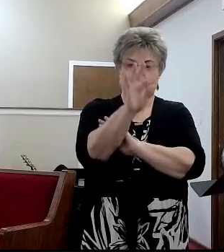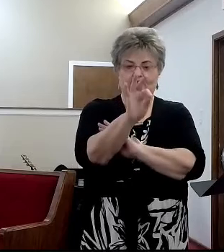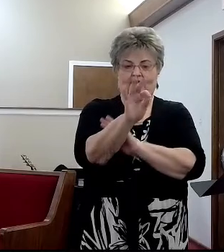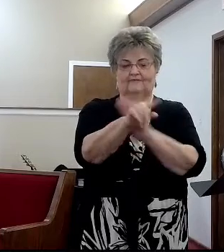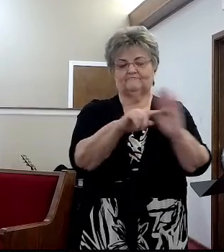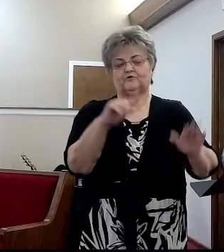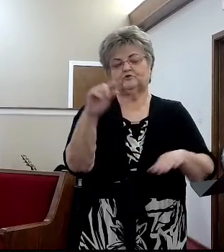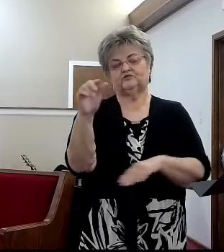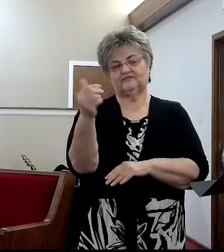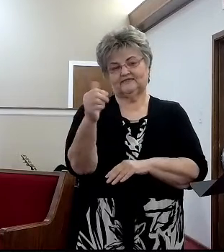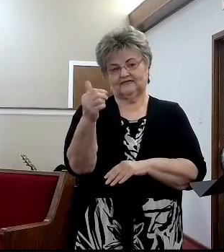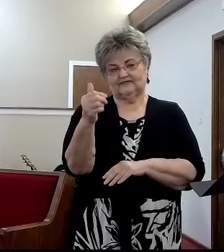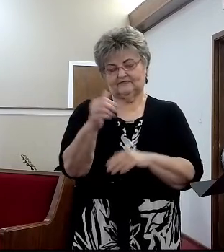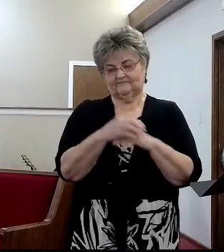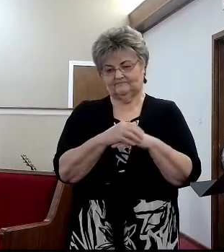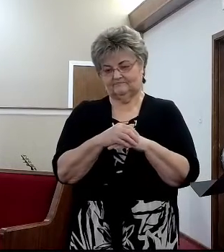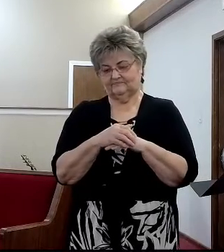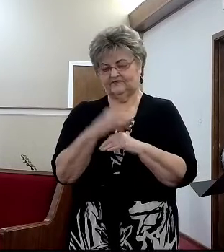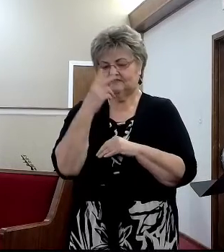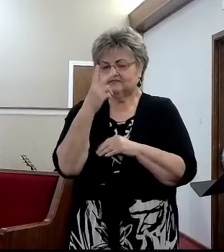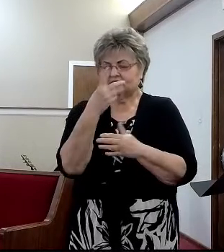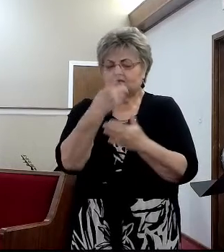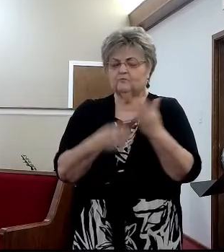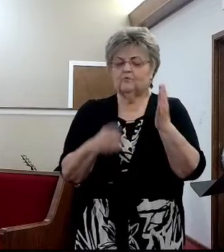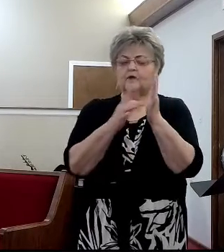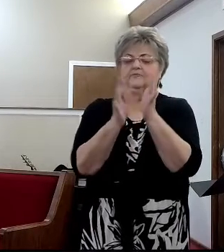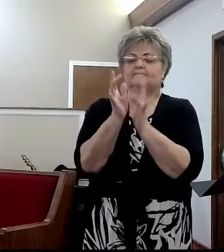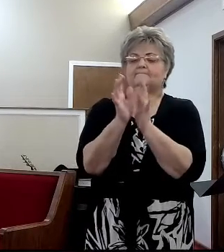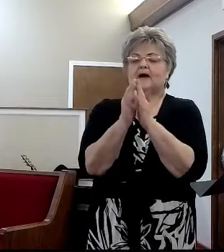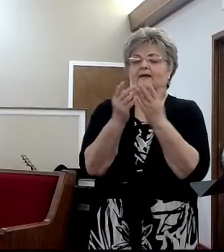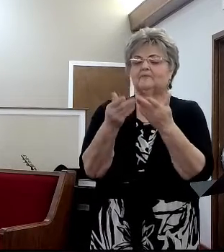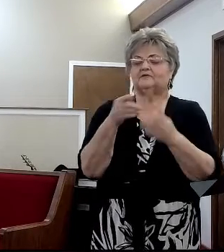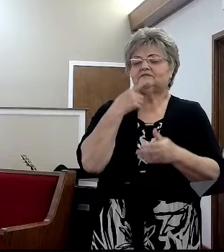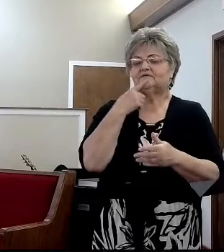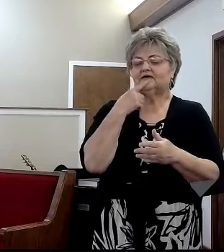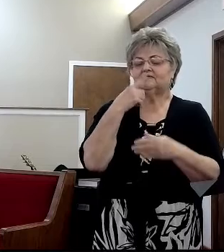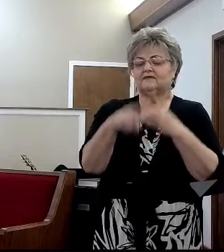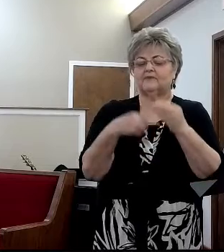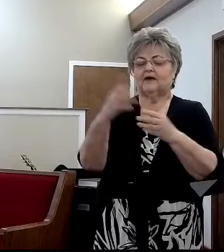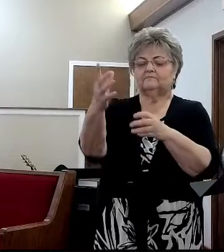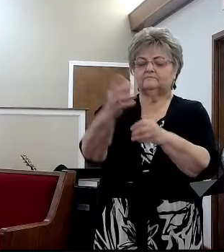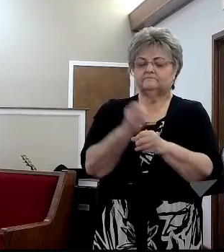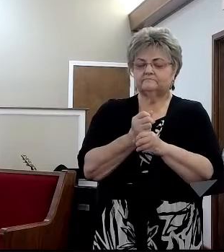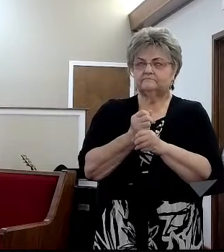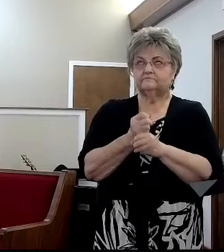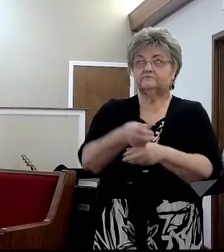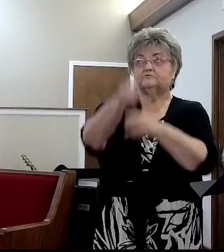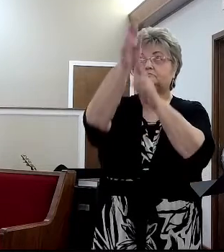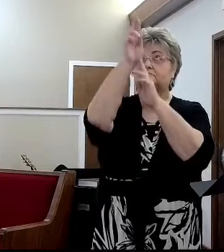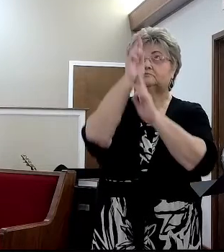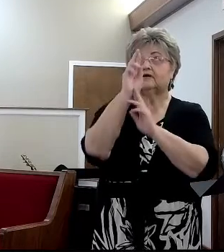verse number 10. And see what the Bible says about acquiring reverence from God.